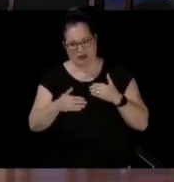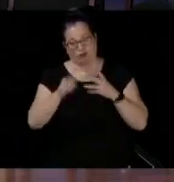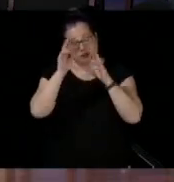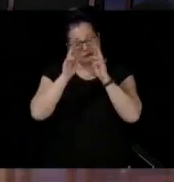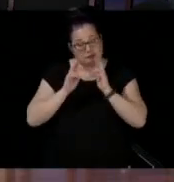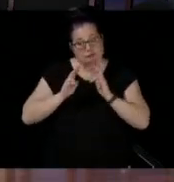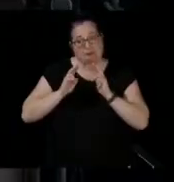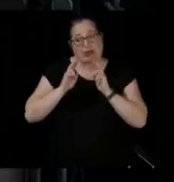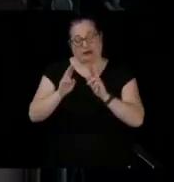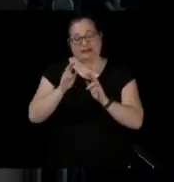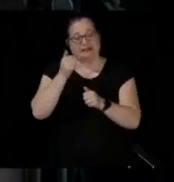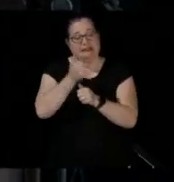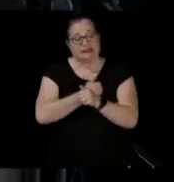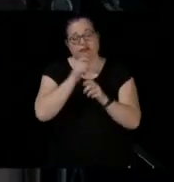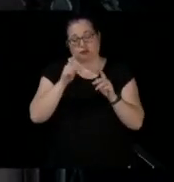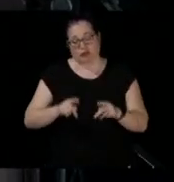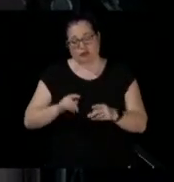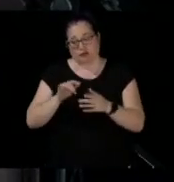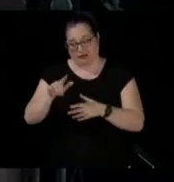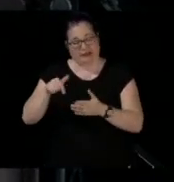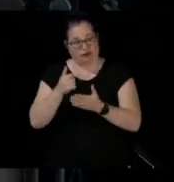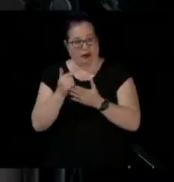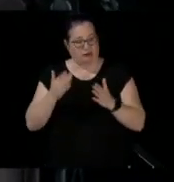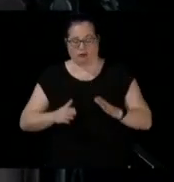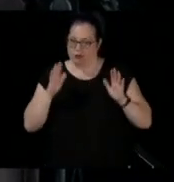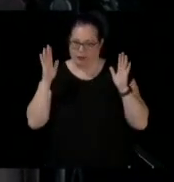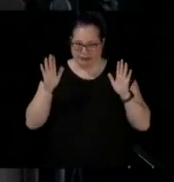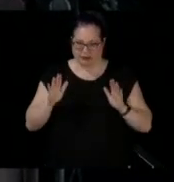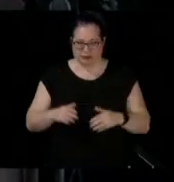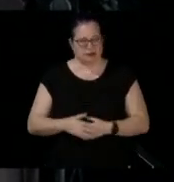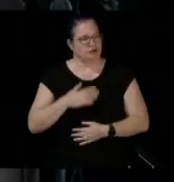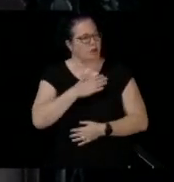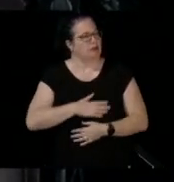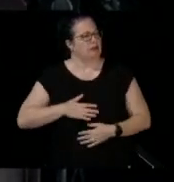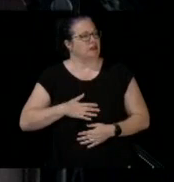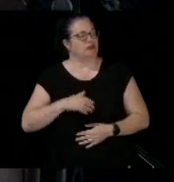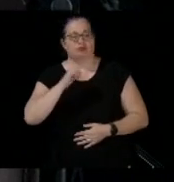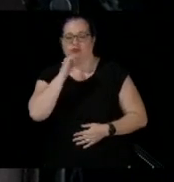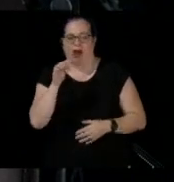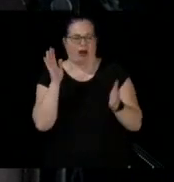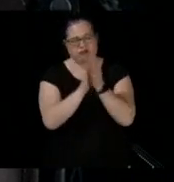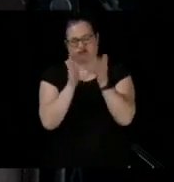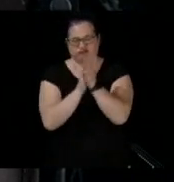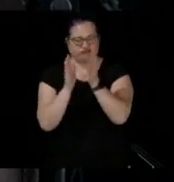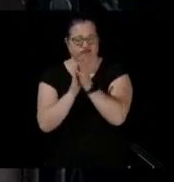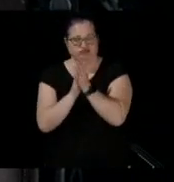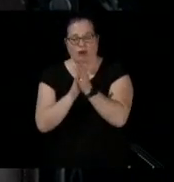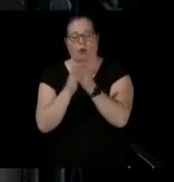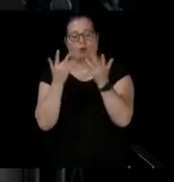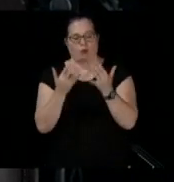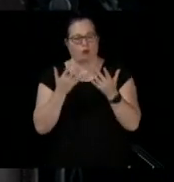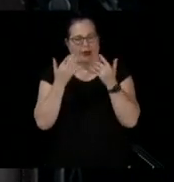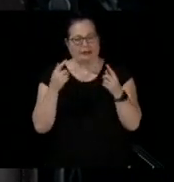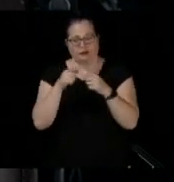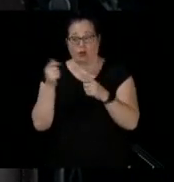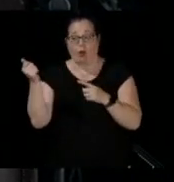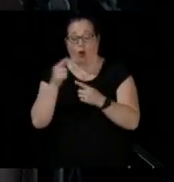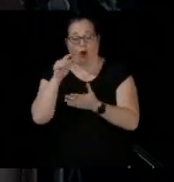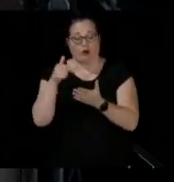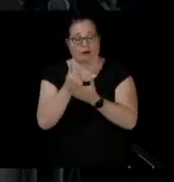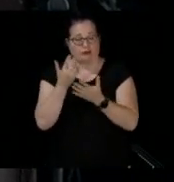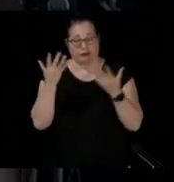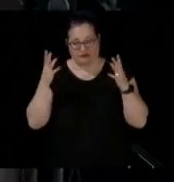each and every one of our amazing graduates. Please hold your applause until every one of our graduates has been